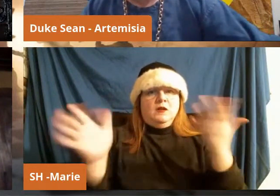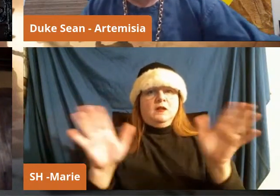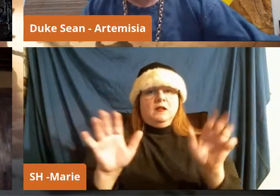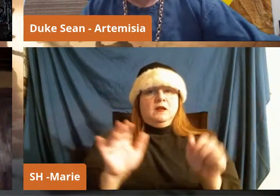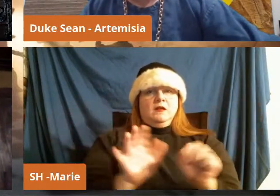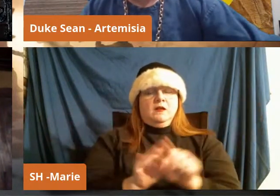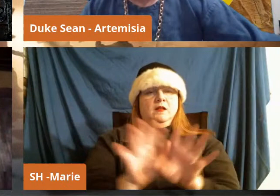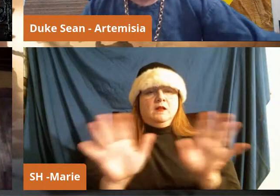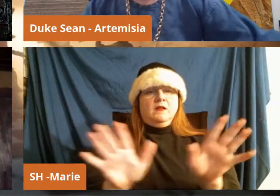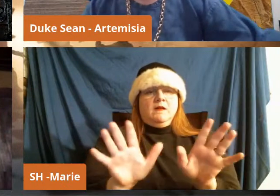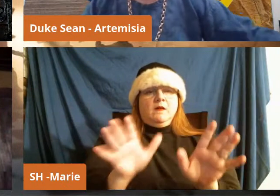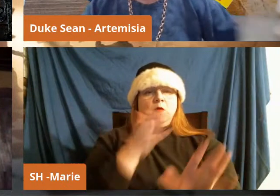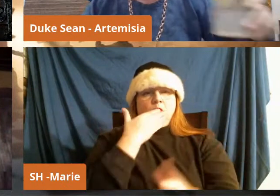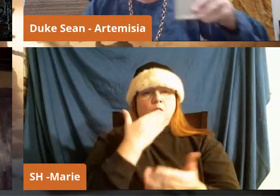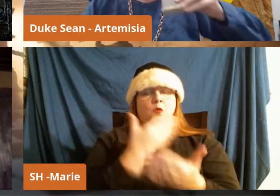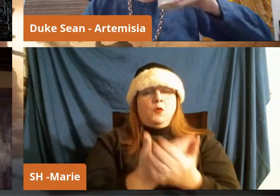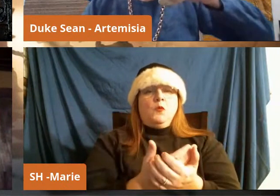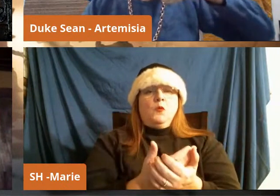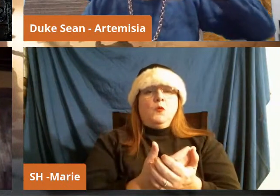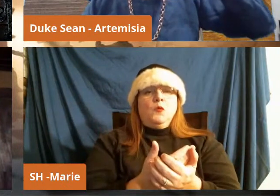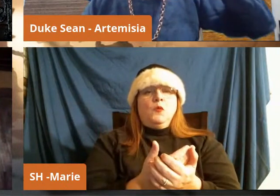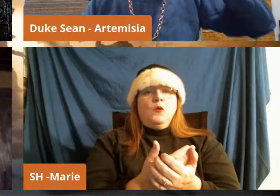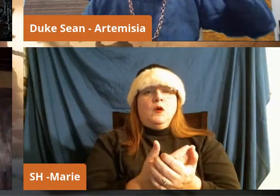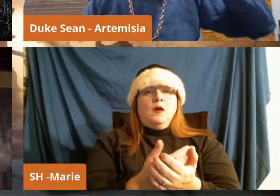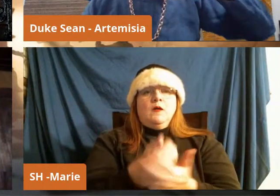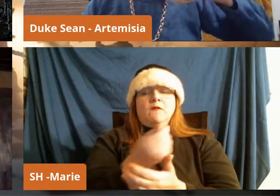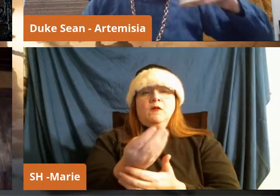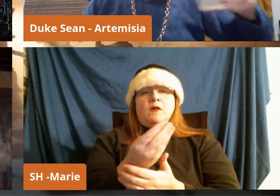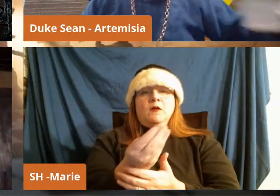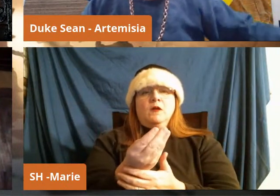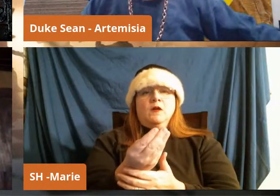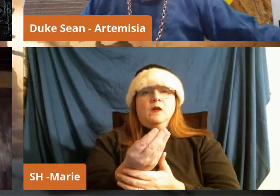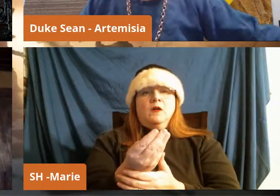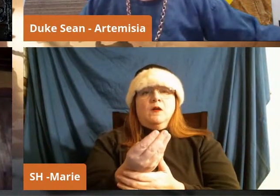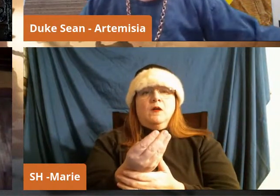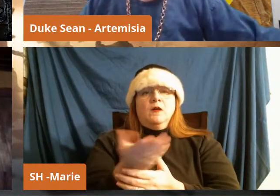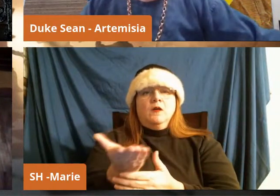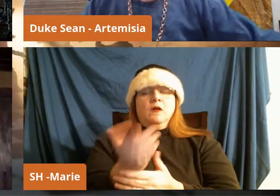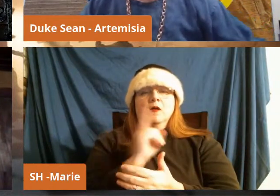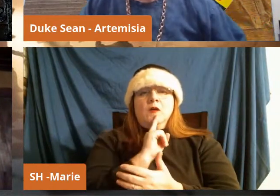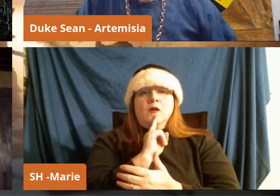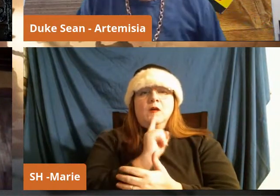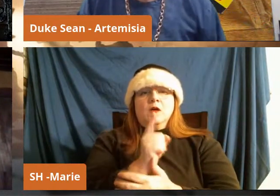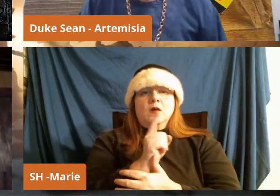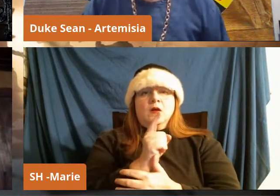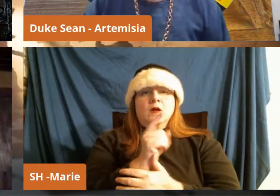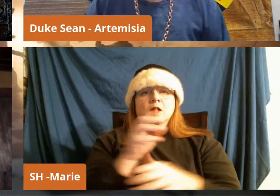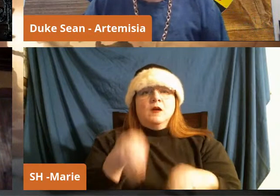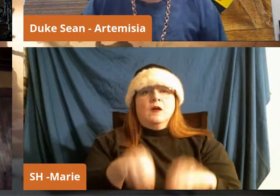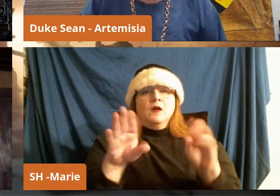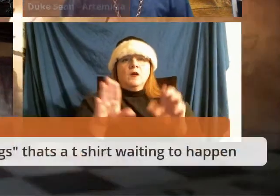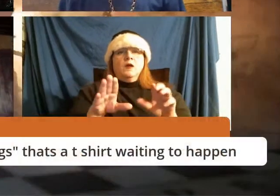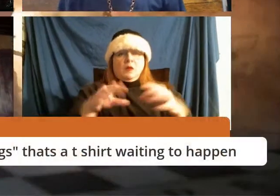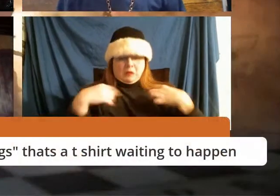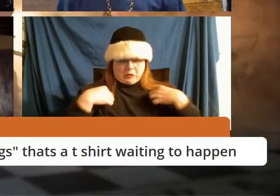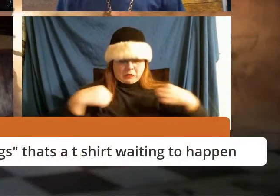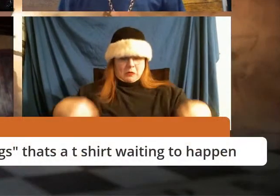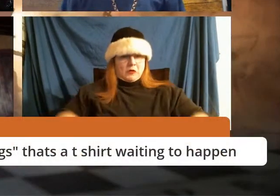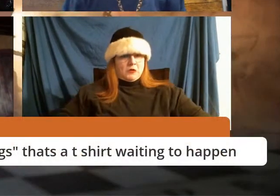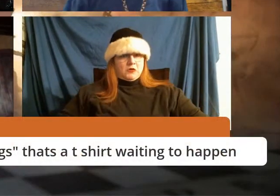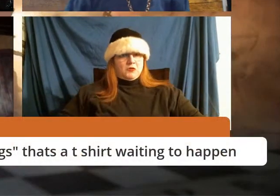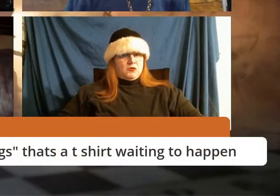well. But a couple things I want to scroll back to here. There is a suggestion for a shirt that we need to make,